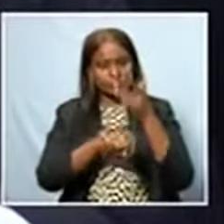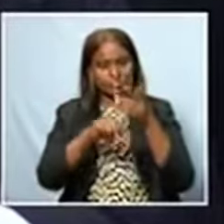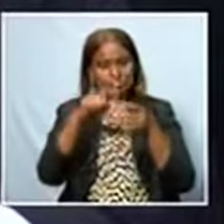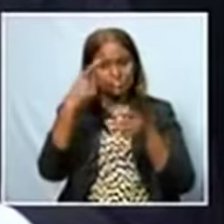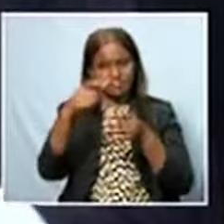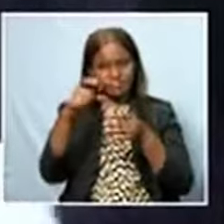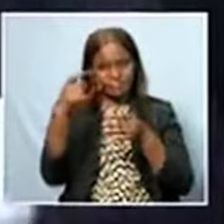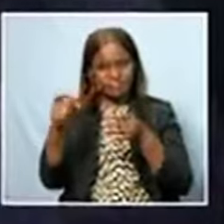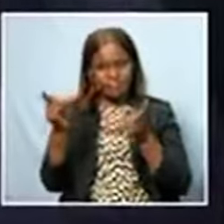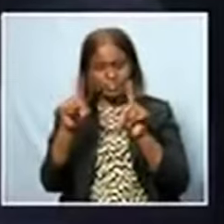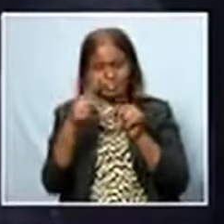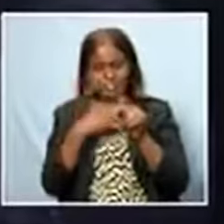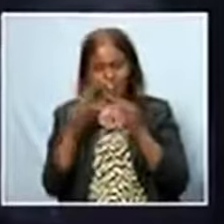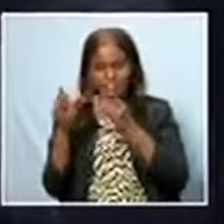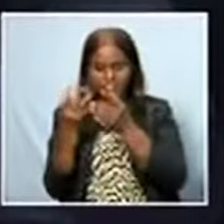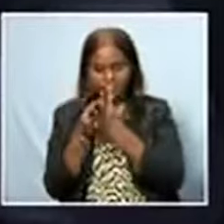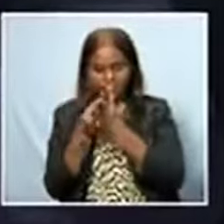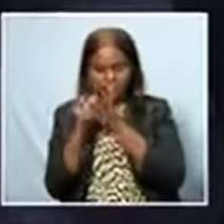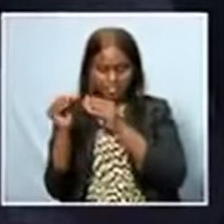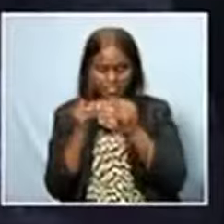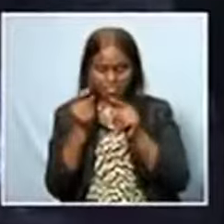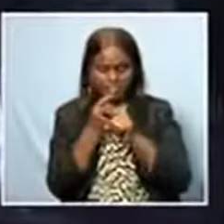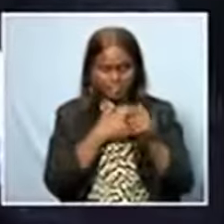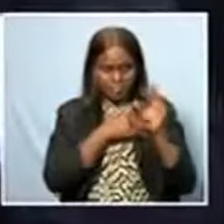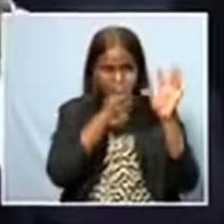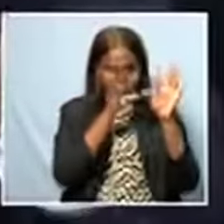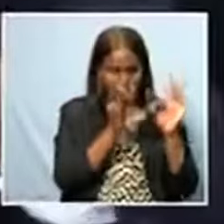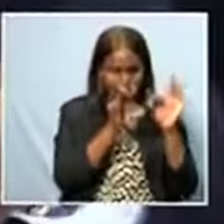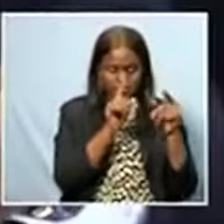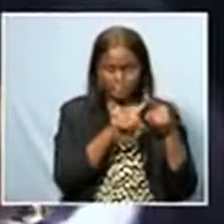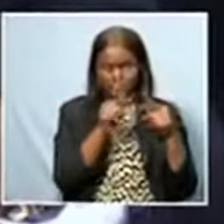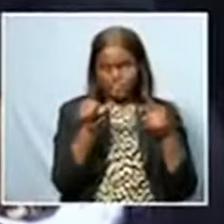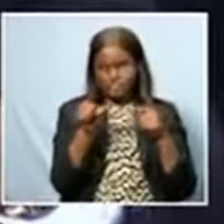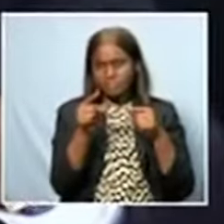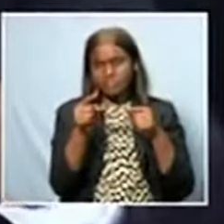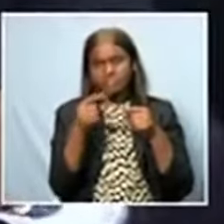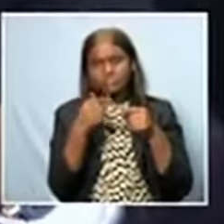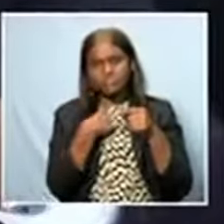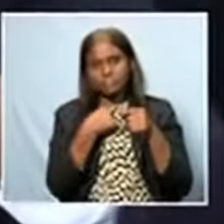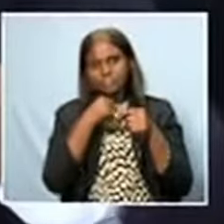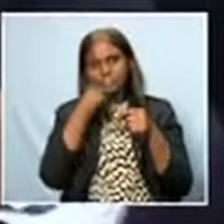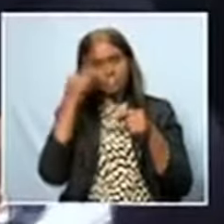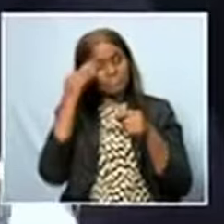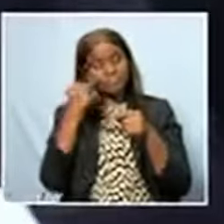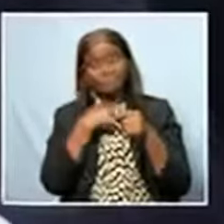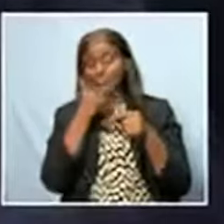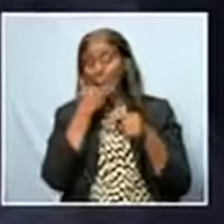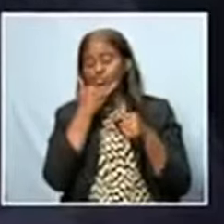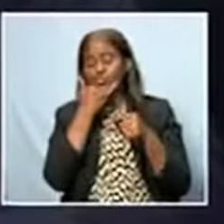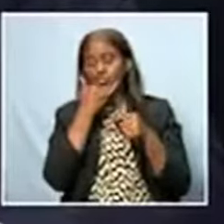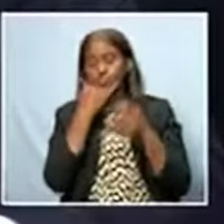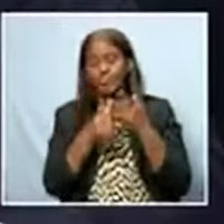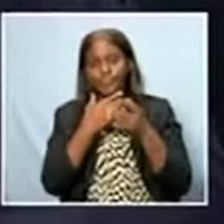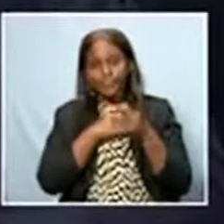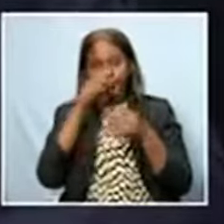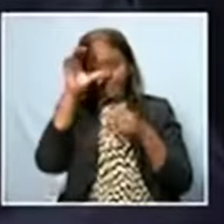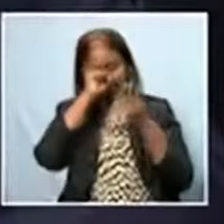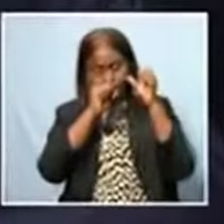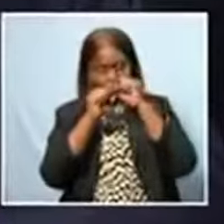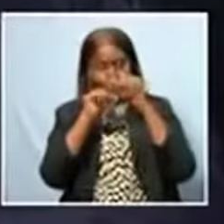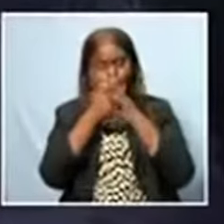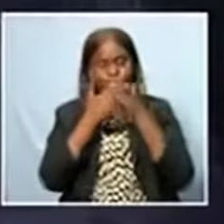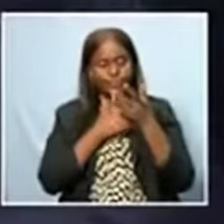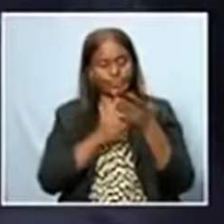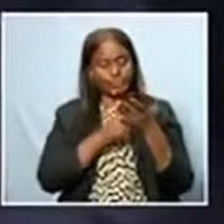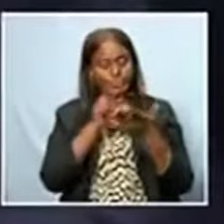charge a levy when I'm moving my money, for example, from my account to those wallets. I don't know whether I'm wrong, but that's what my assumption, and that's how I read the